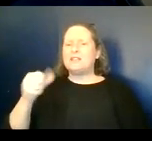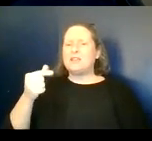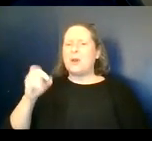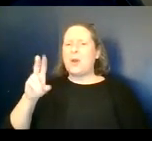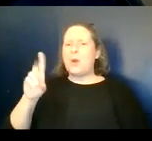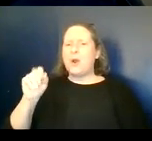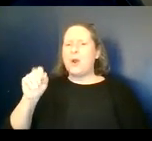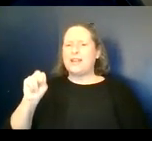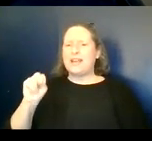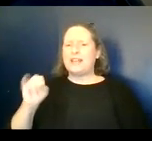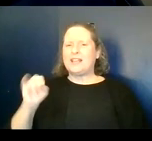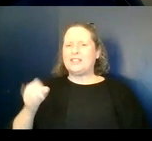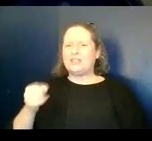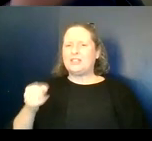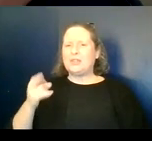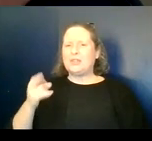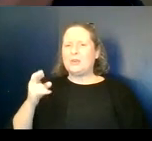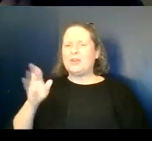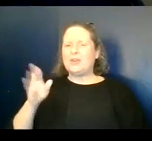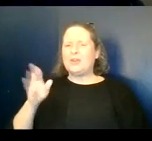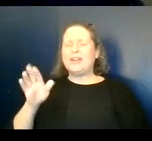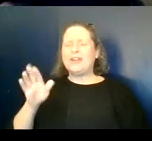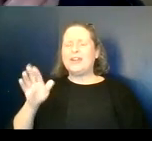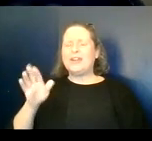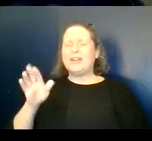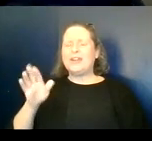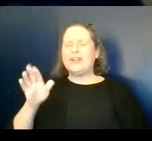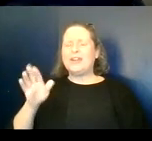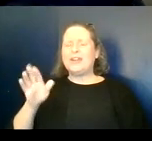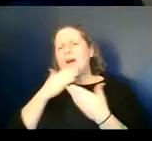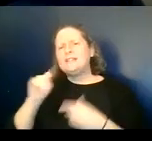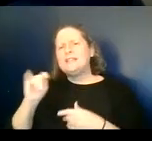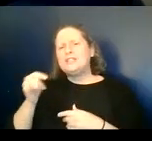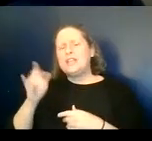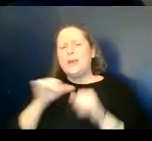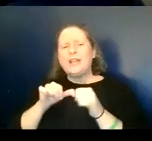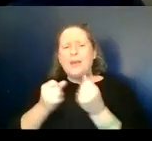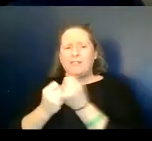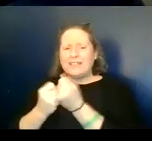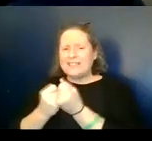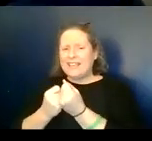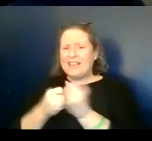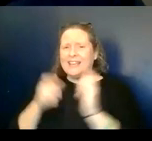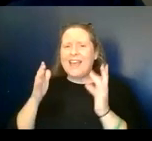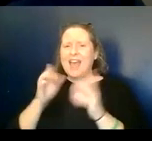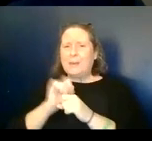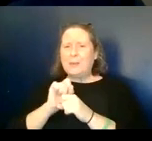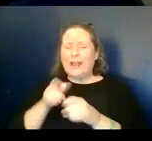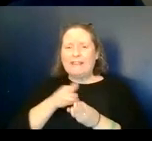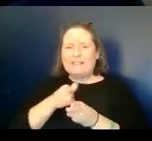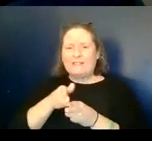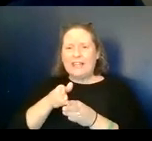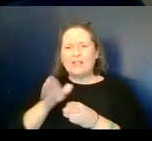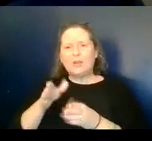We appreciate you so much, TJ. Thank you for your continued advocacy and work in this field. You're such